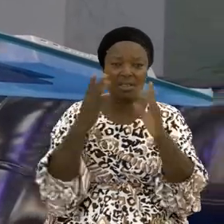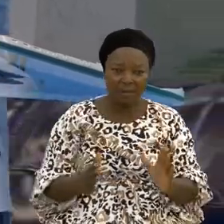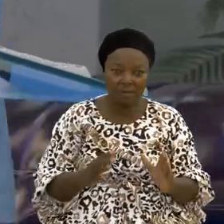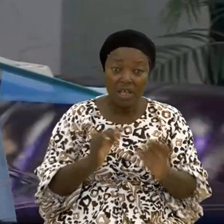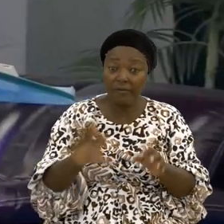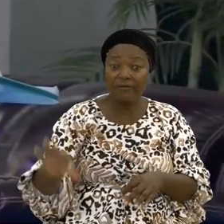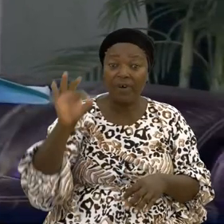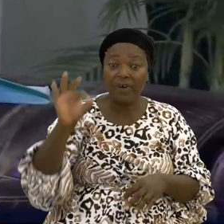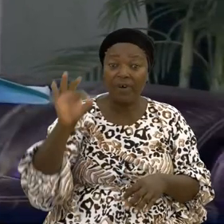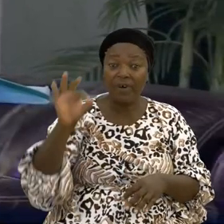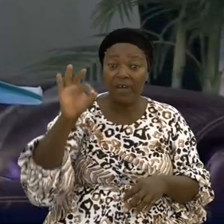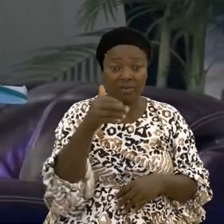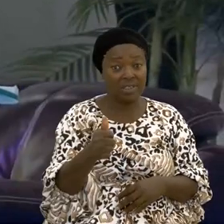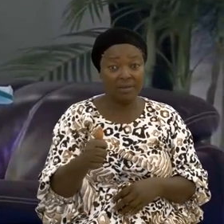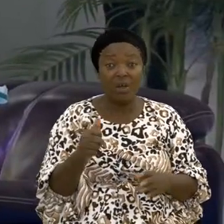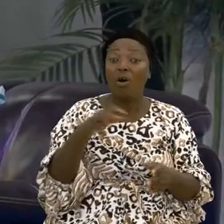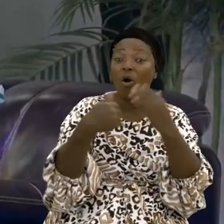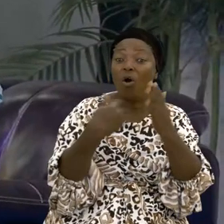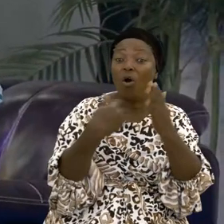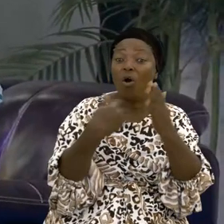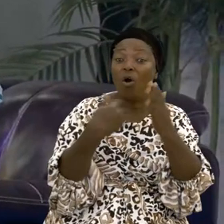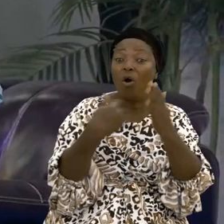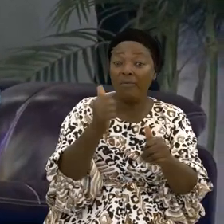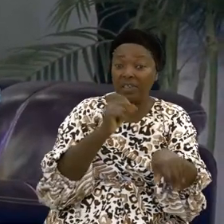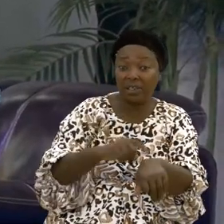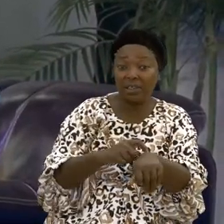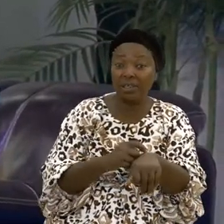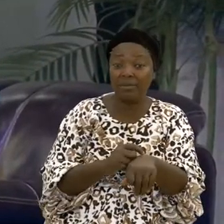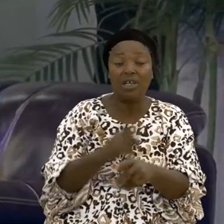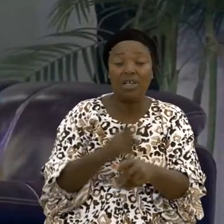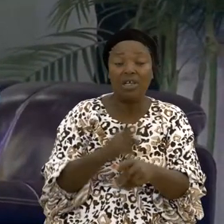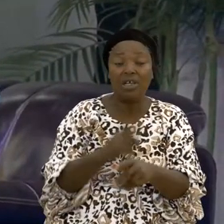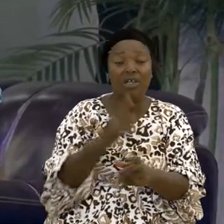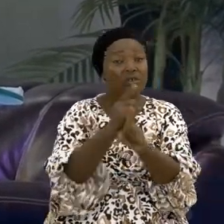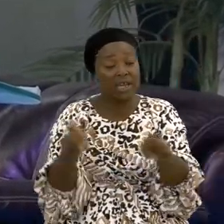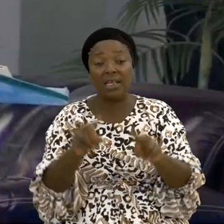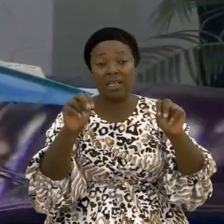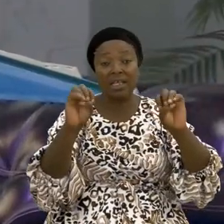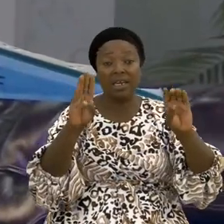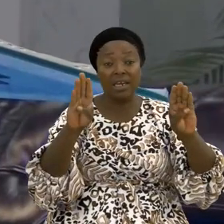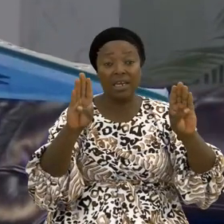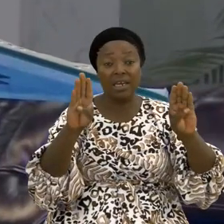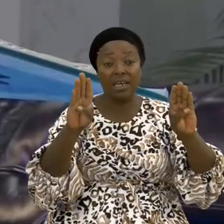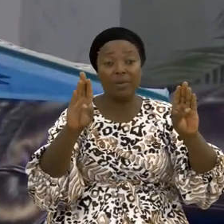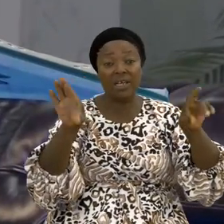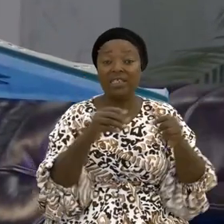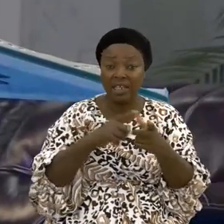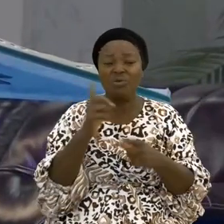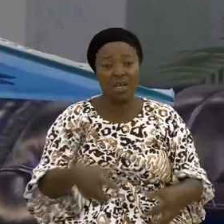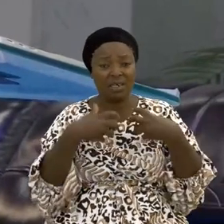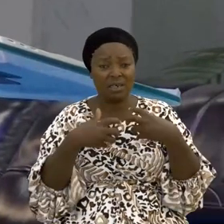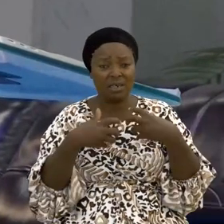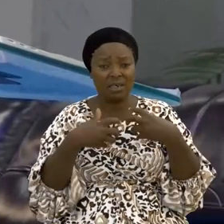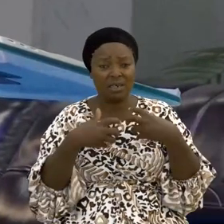find yourself all the way, every time, like Nebuchadnezzar, you are angry,